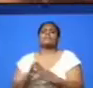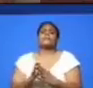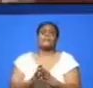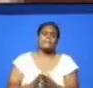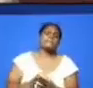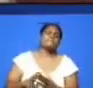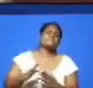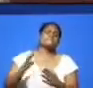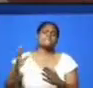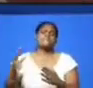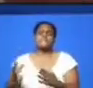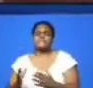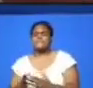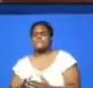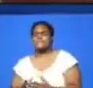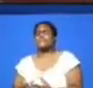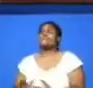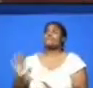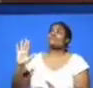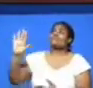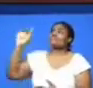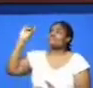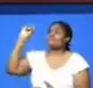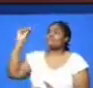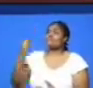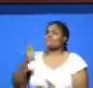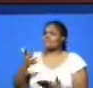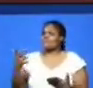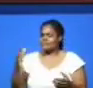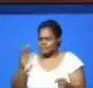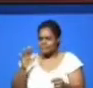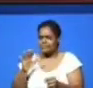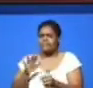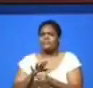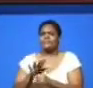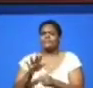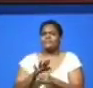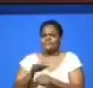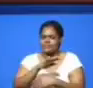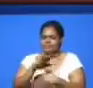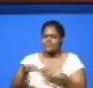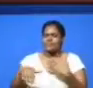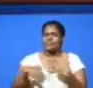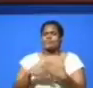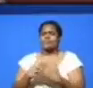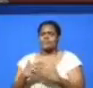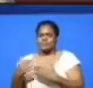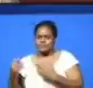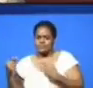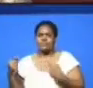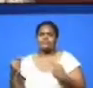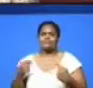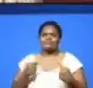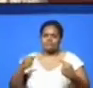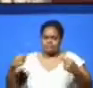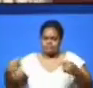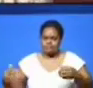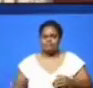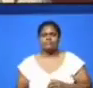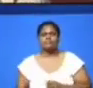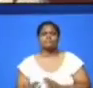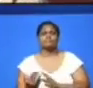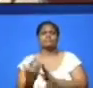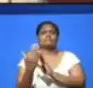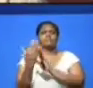erased. But His grace is sufficient for every trial I face.